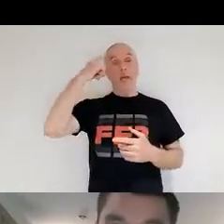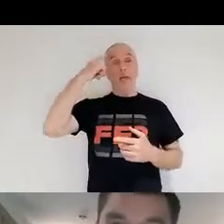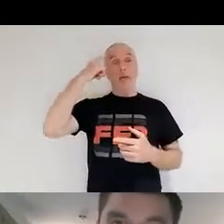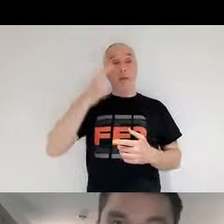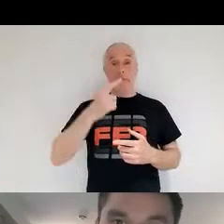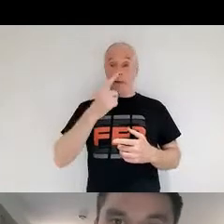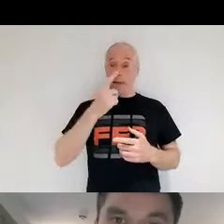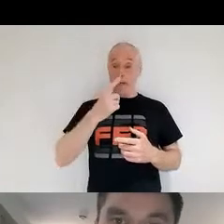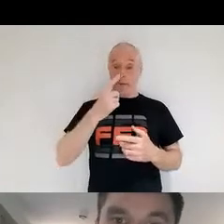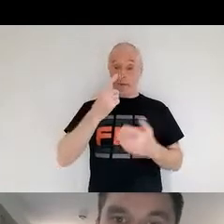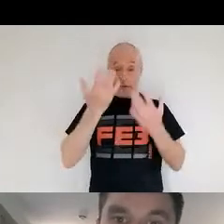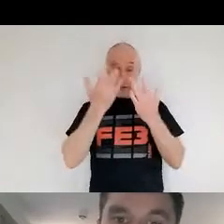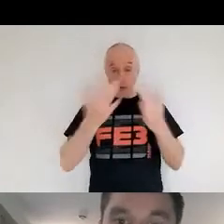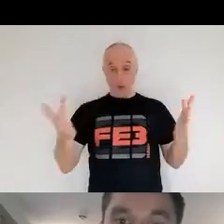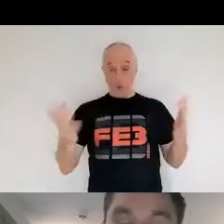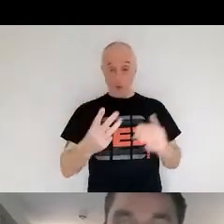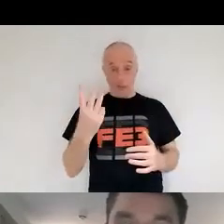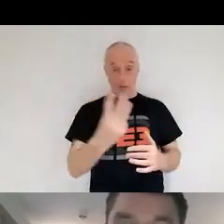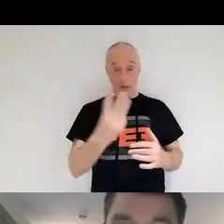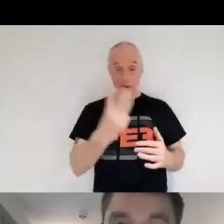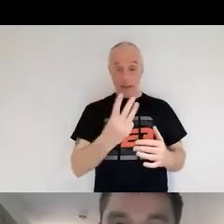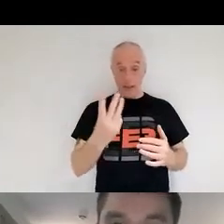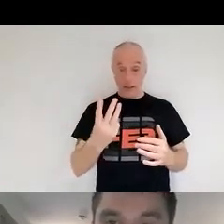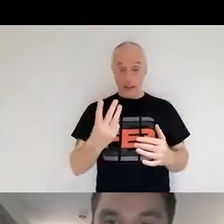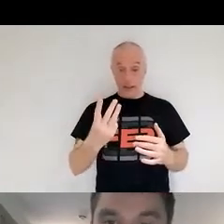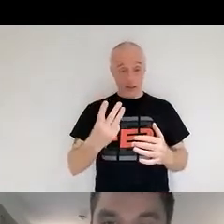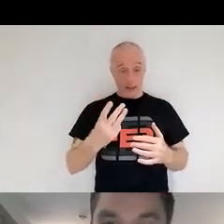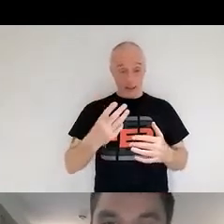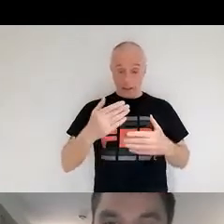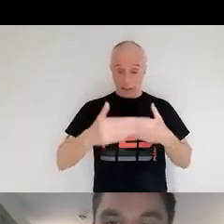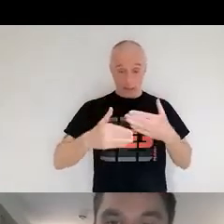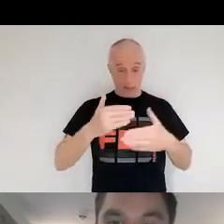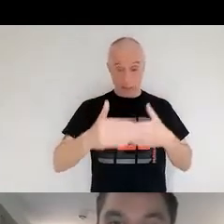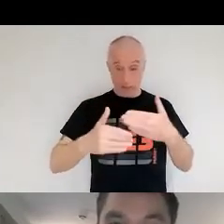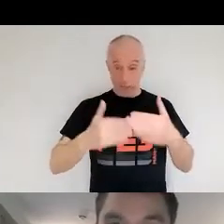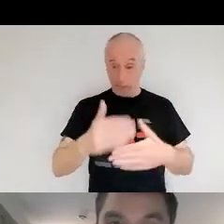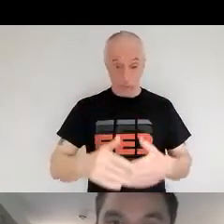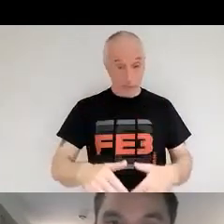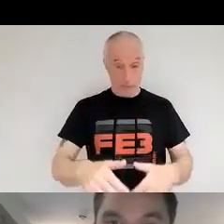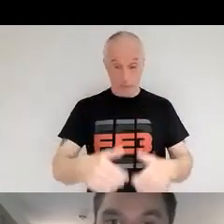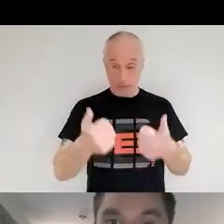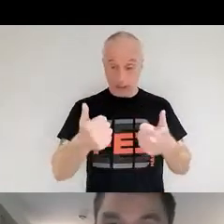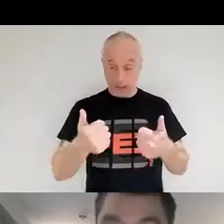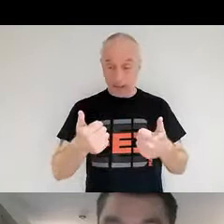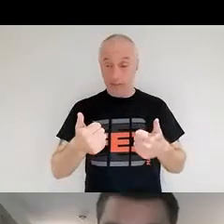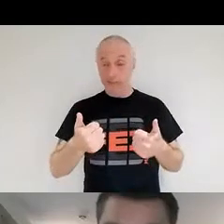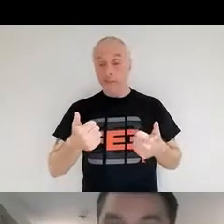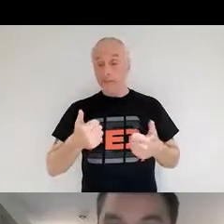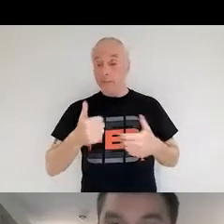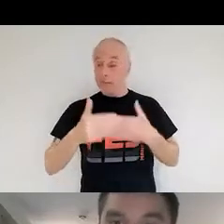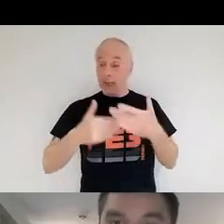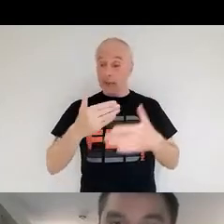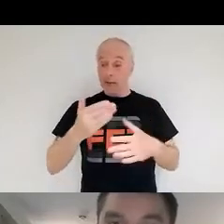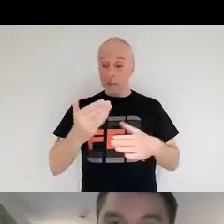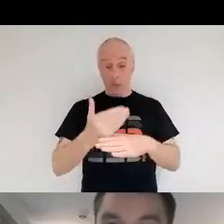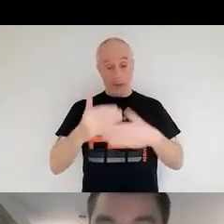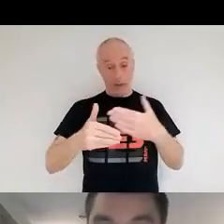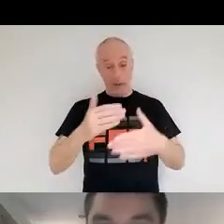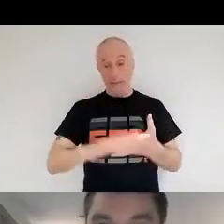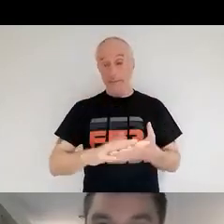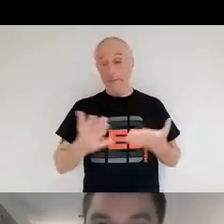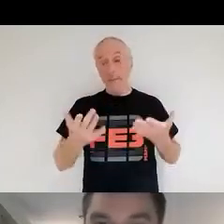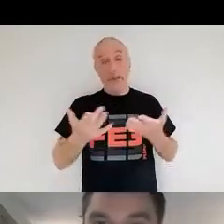those 13 appliances all operate safely with a blend and perform well, then our conclusion is that the